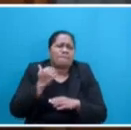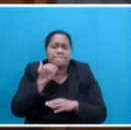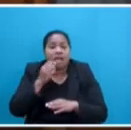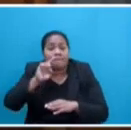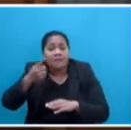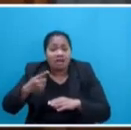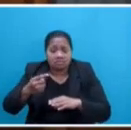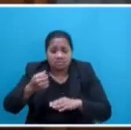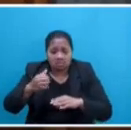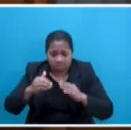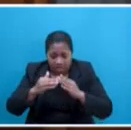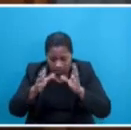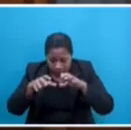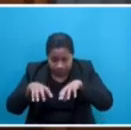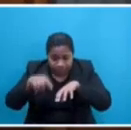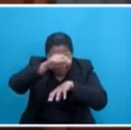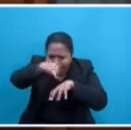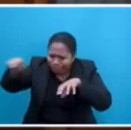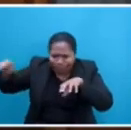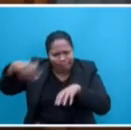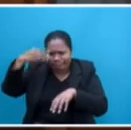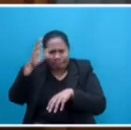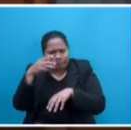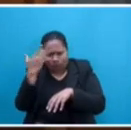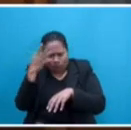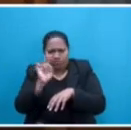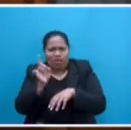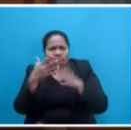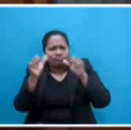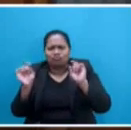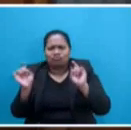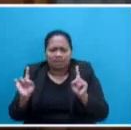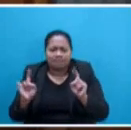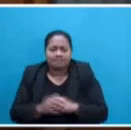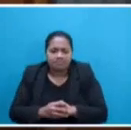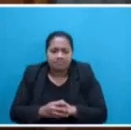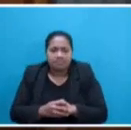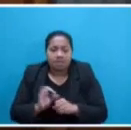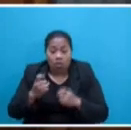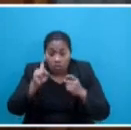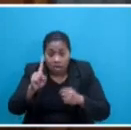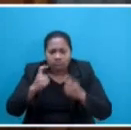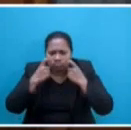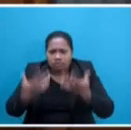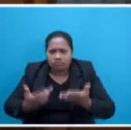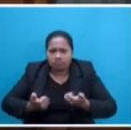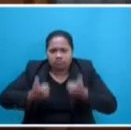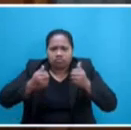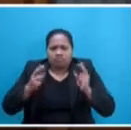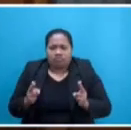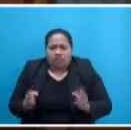of the house. For one, it showed the good nature, love and unity of Fijians. Only 1 year after